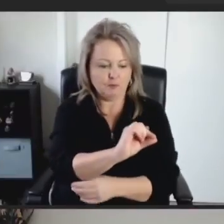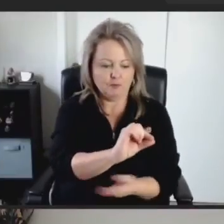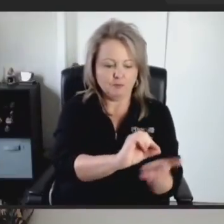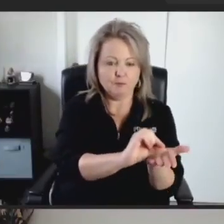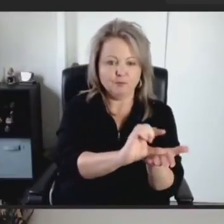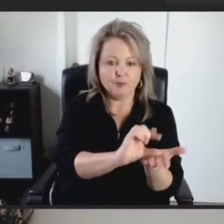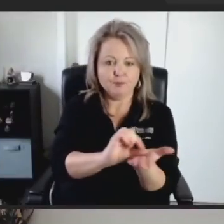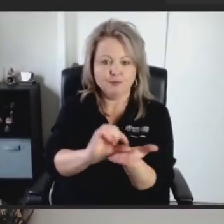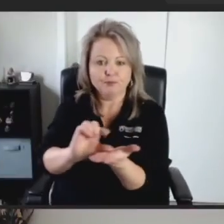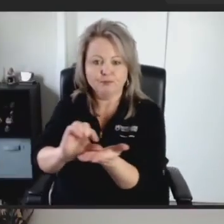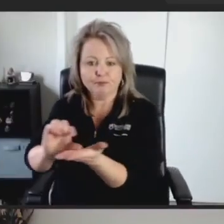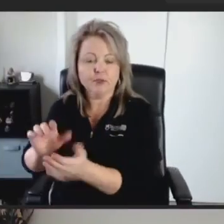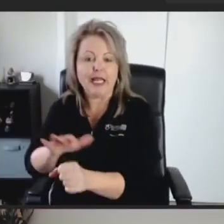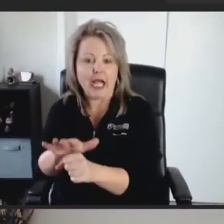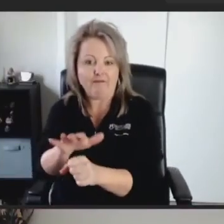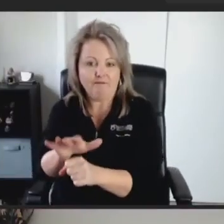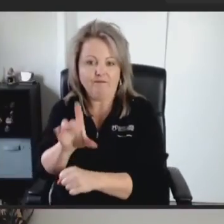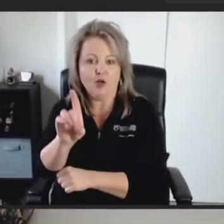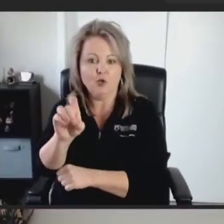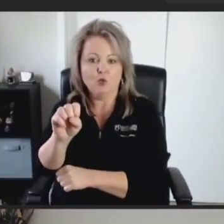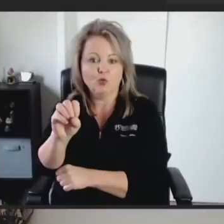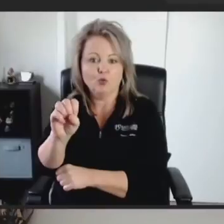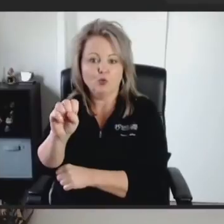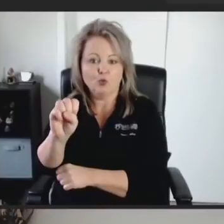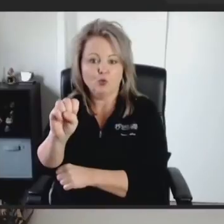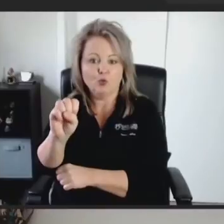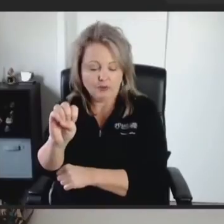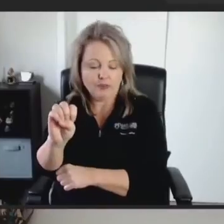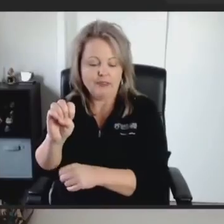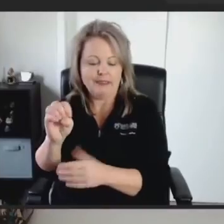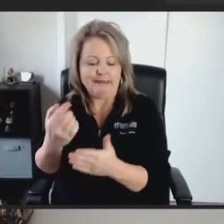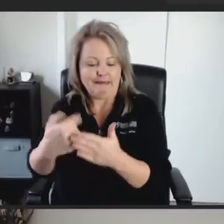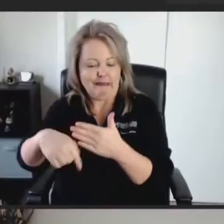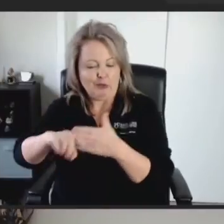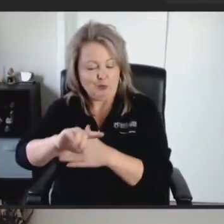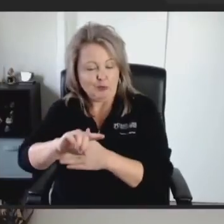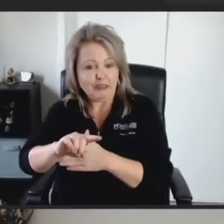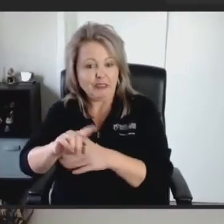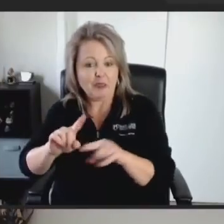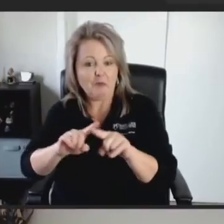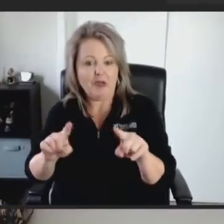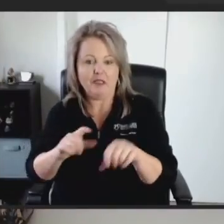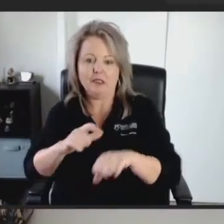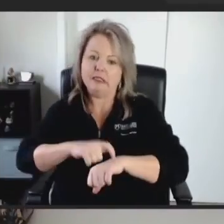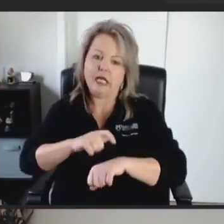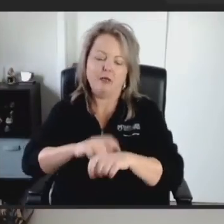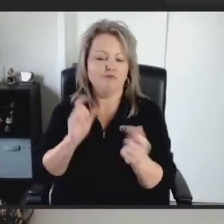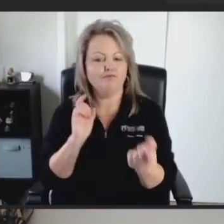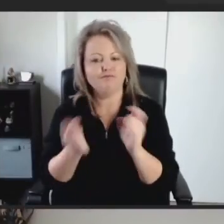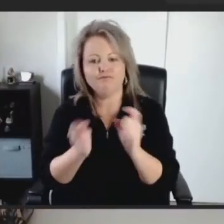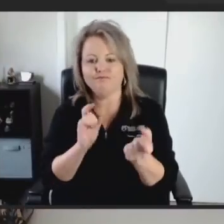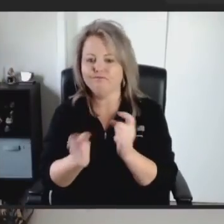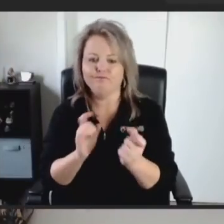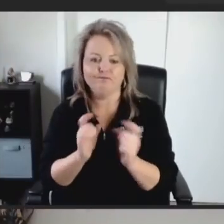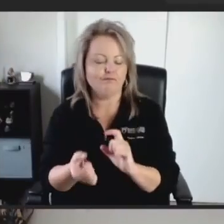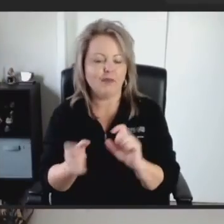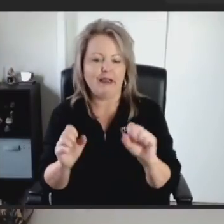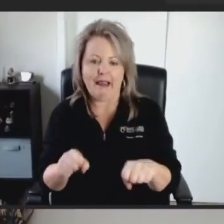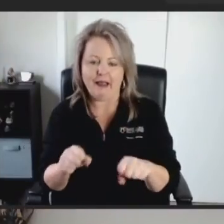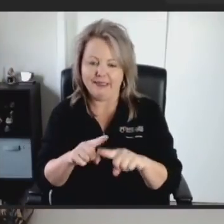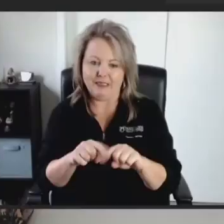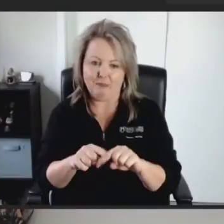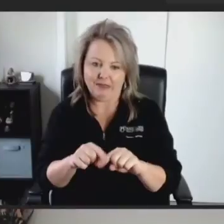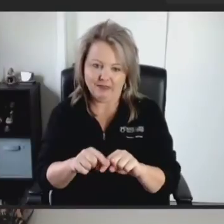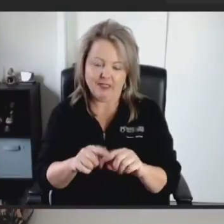state of Wisconsin sometime next week, although the timelines could be adjusted based on all of these votes and